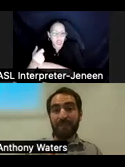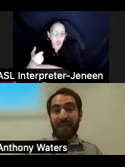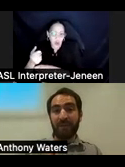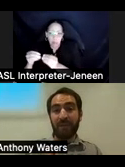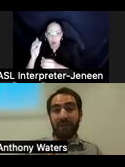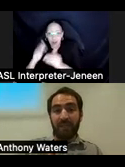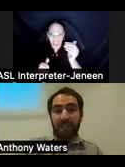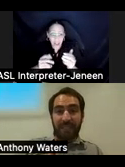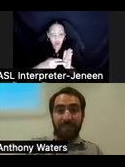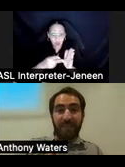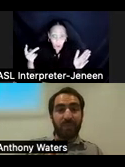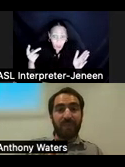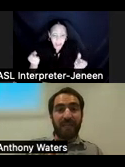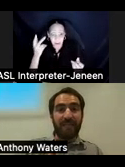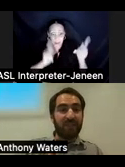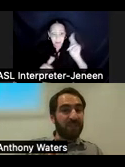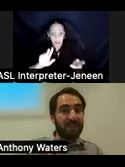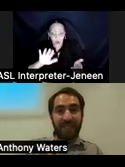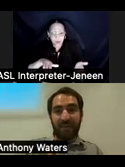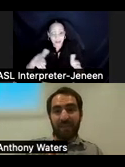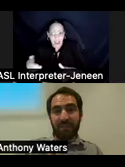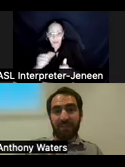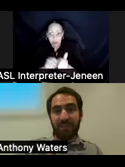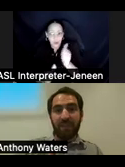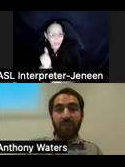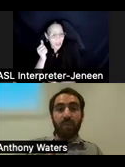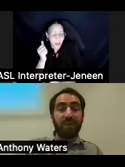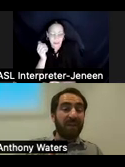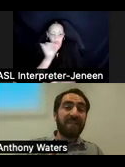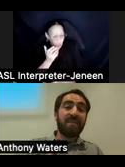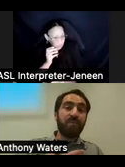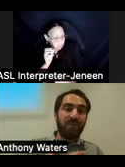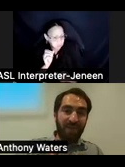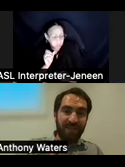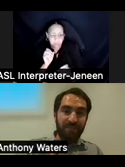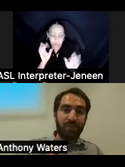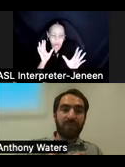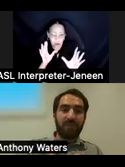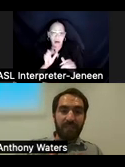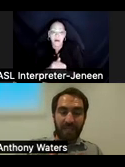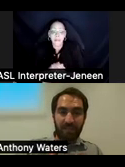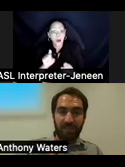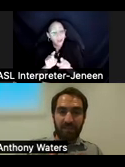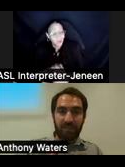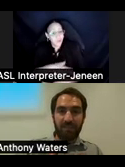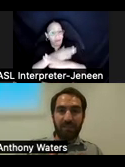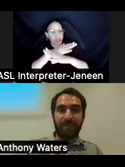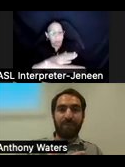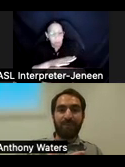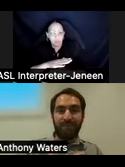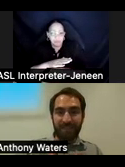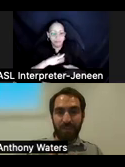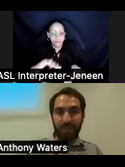my hometown die by suicide is just astounding. We're talking, and it's a preventable death.